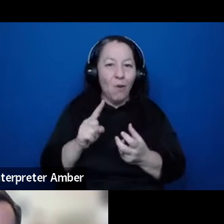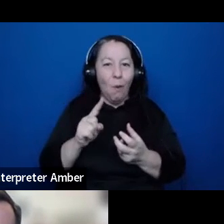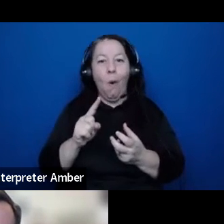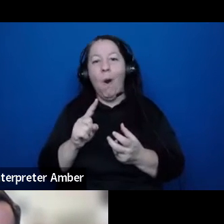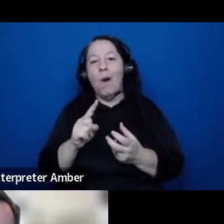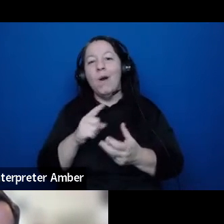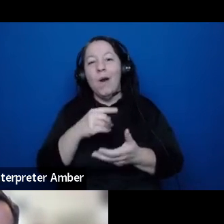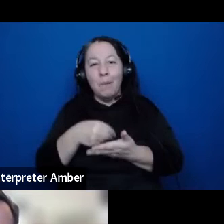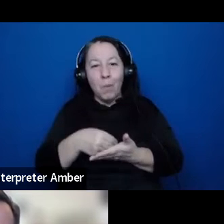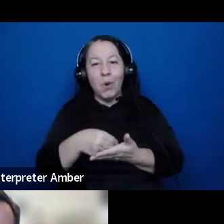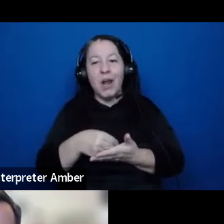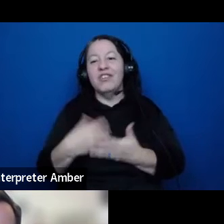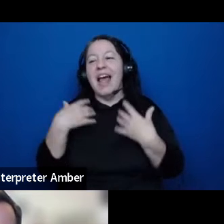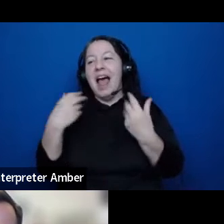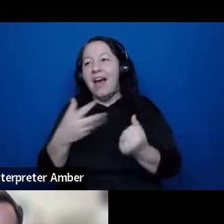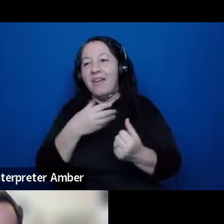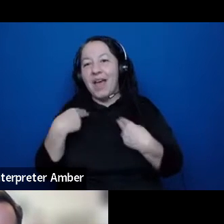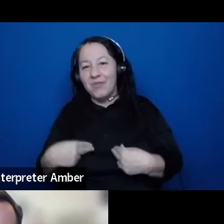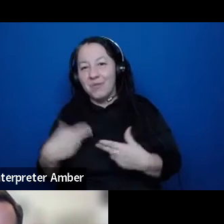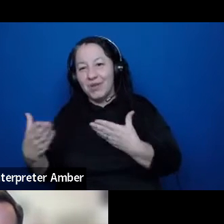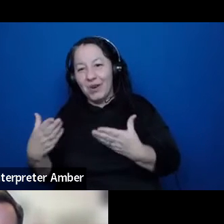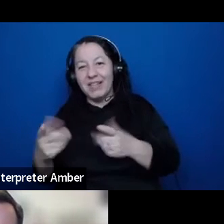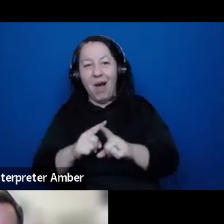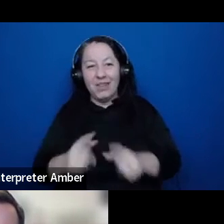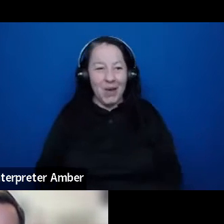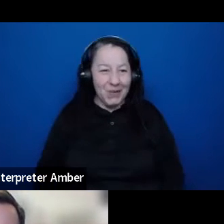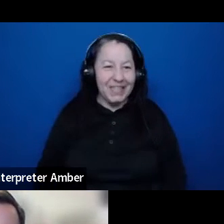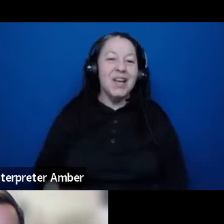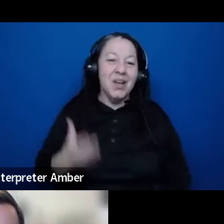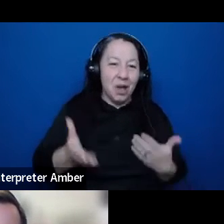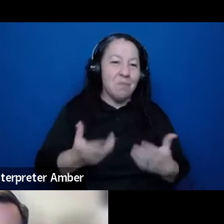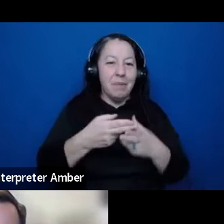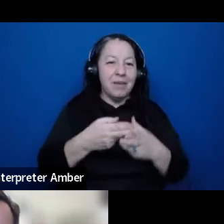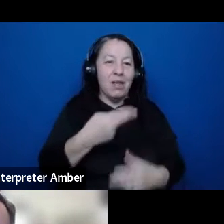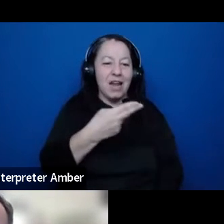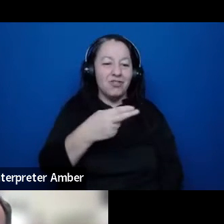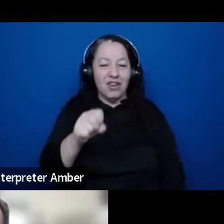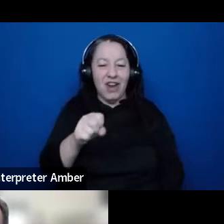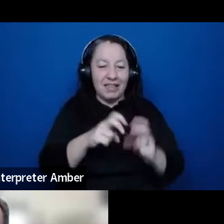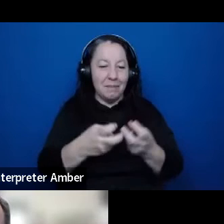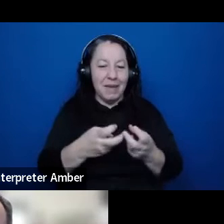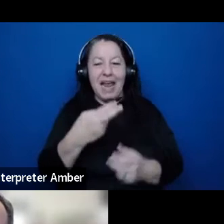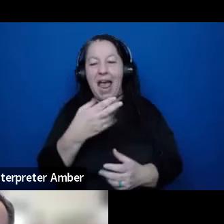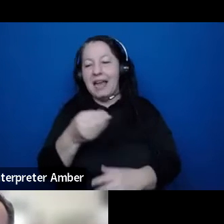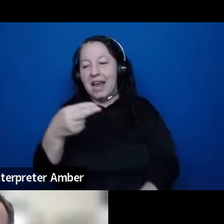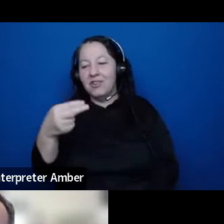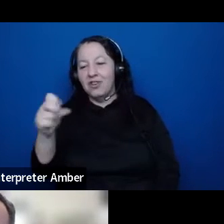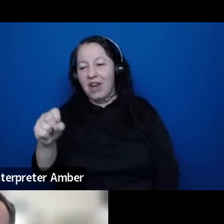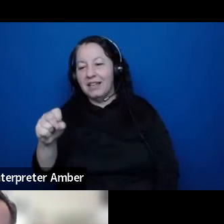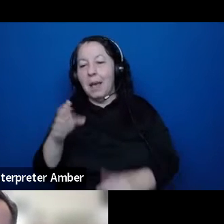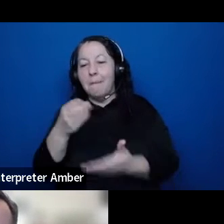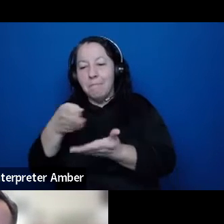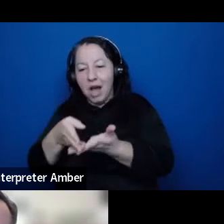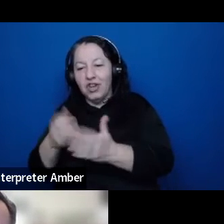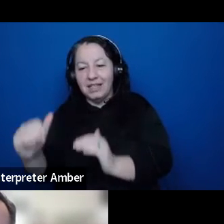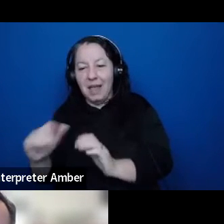Services is also, so we'll probably call it HHS committee and HHS budget subcommittee to make